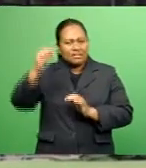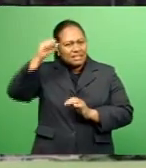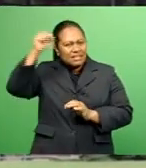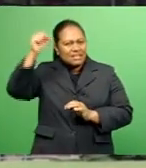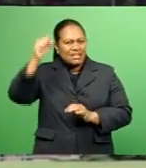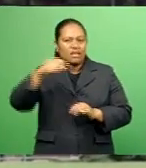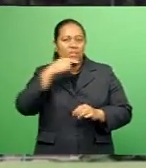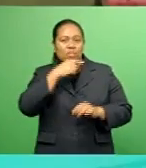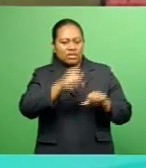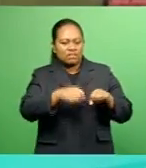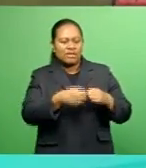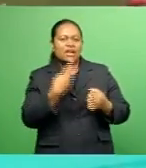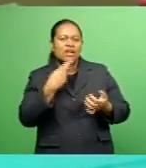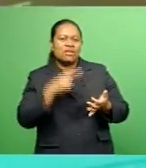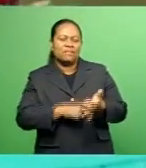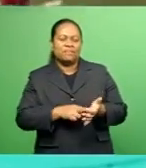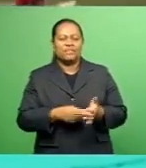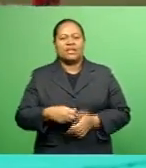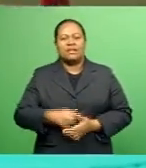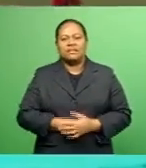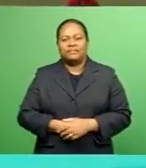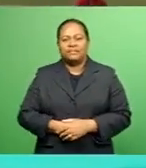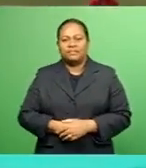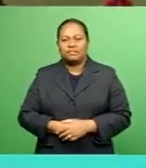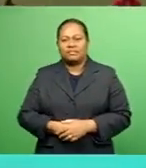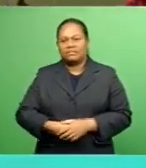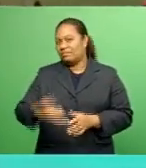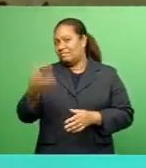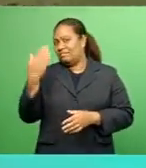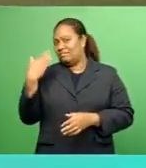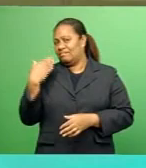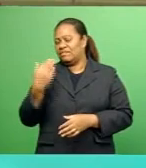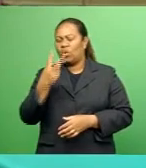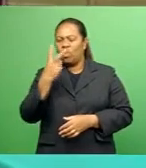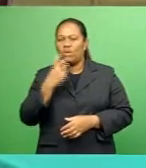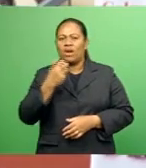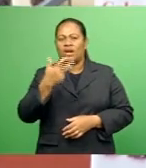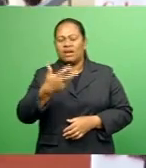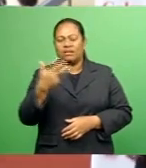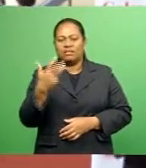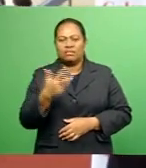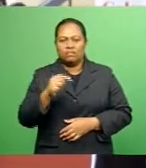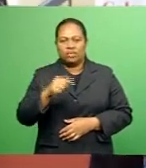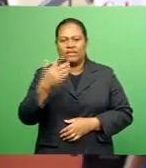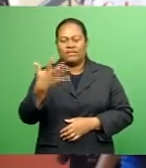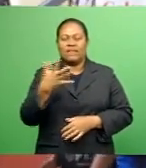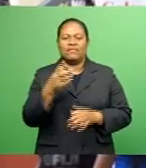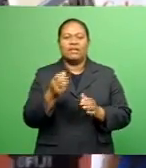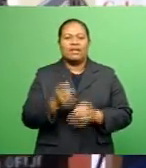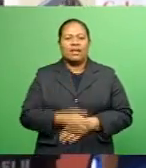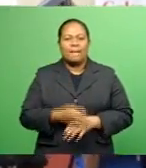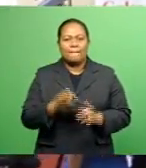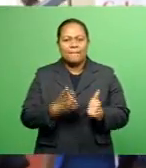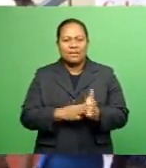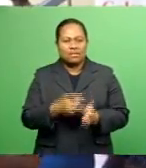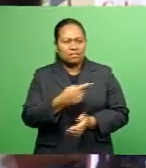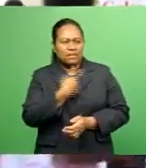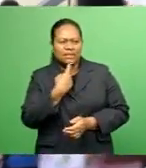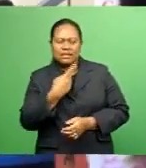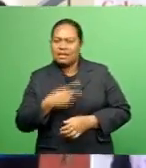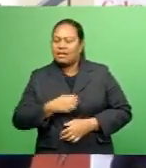of 1.97 meters. The old record was 1.95 meters. It was a surprise for me to break a